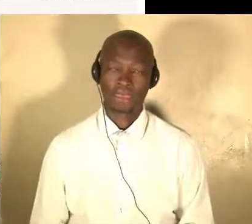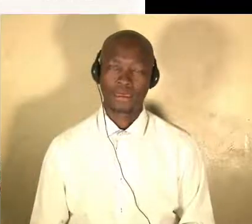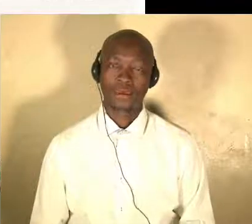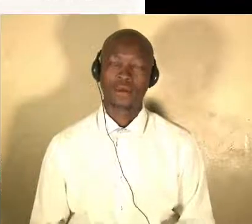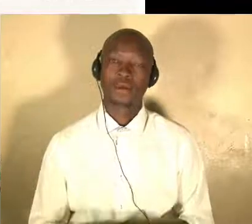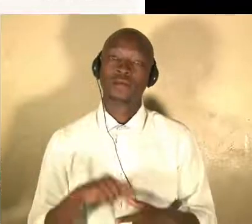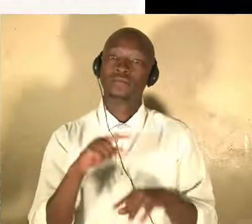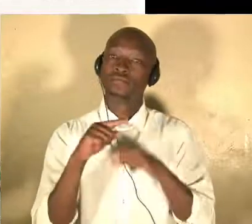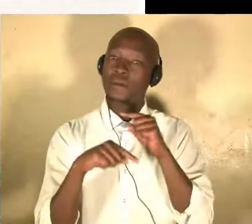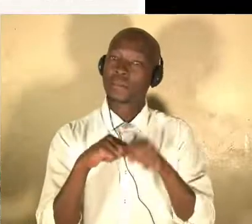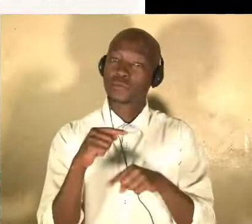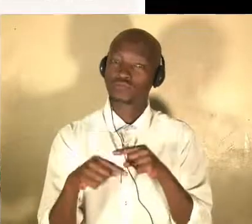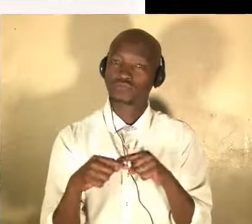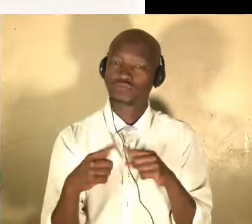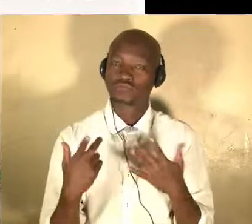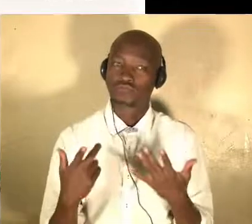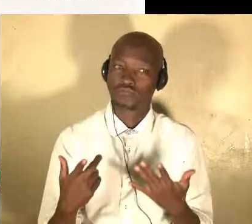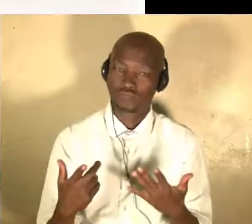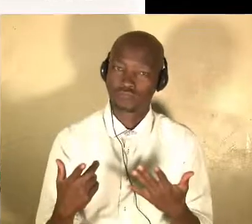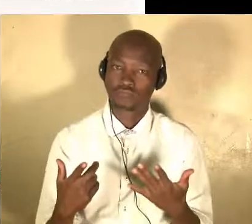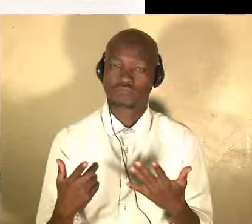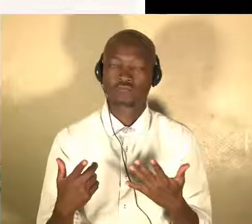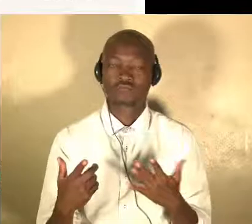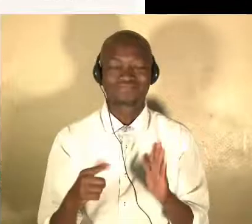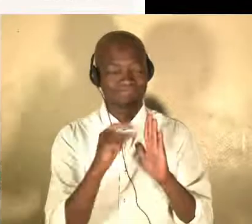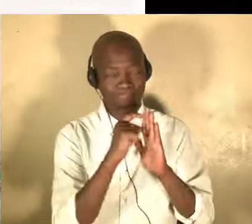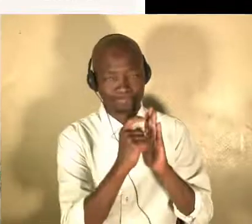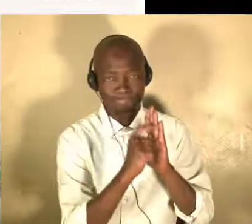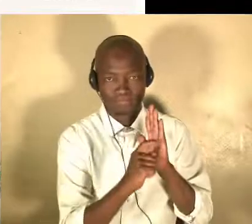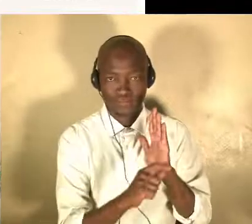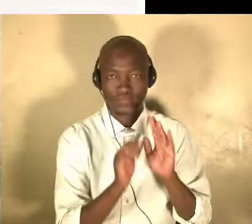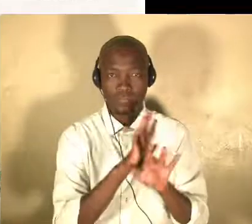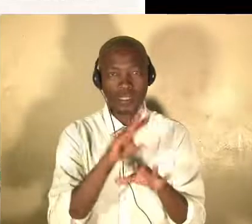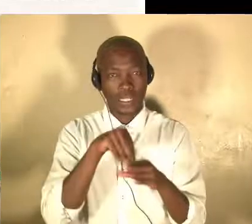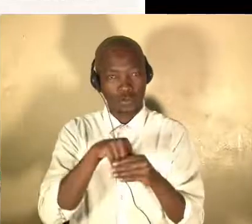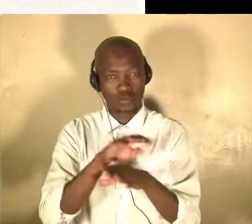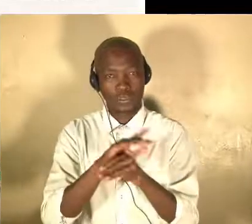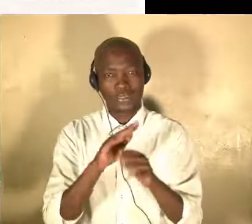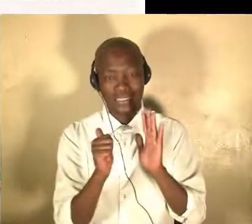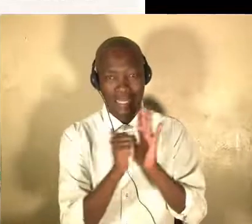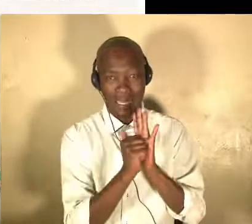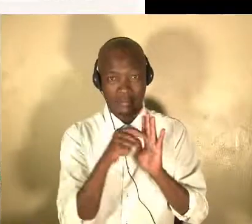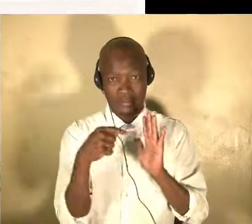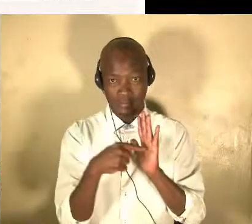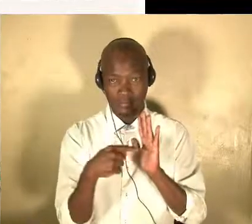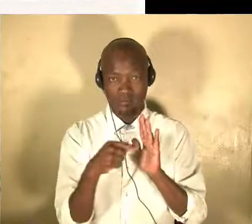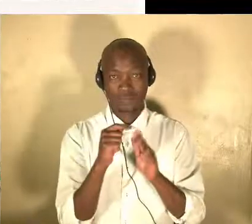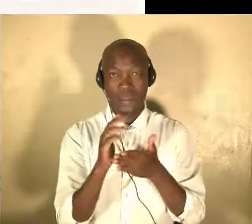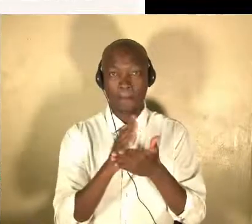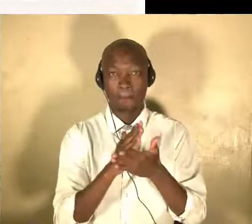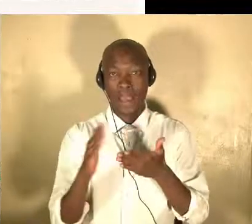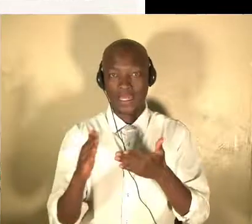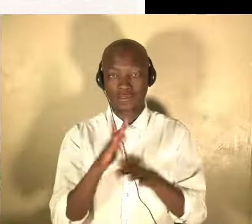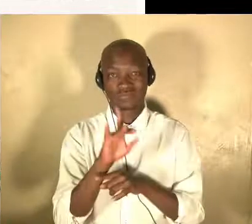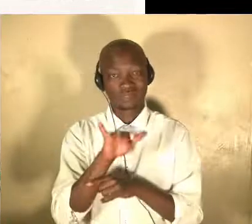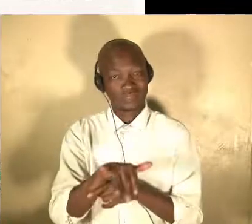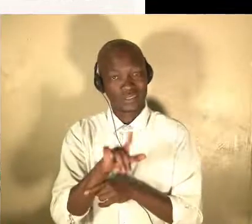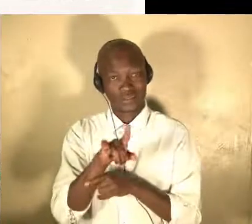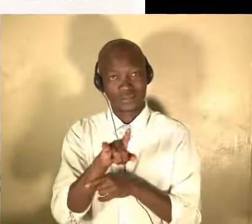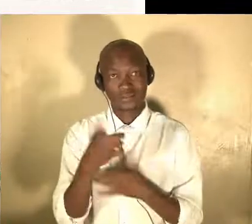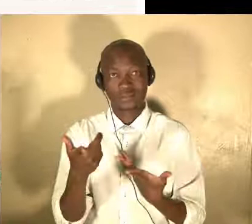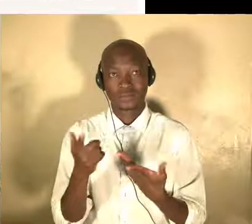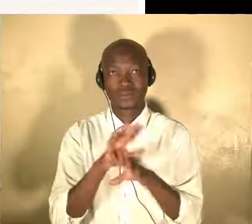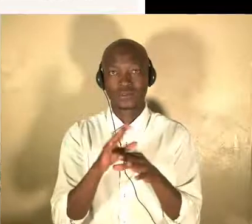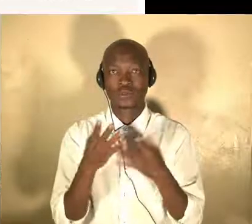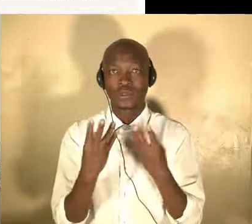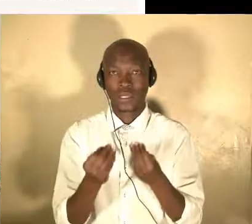based on the clauses that are included in this bill, part of the components would require that